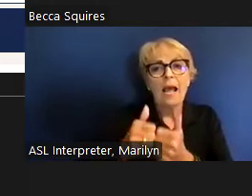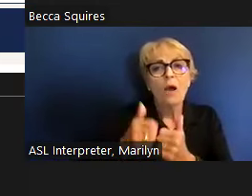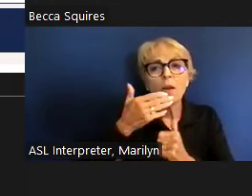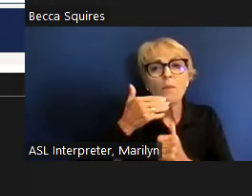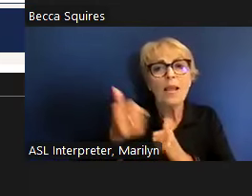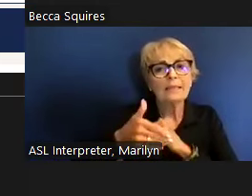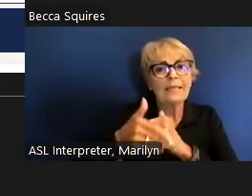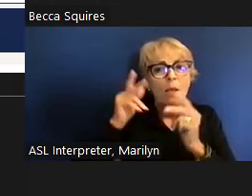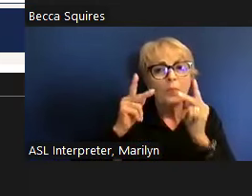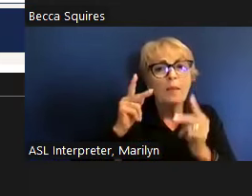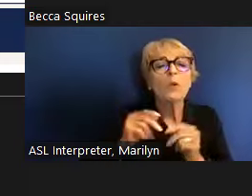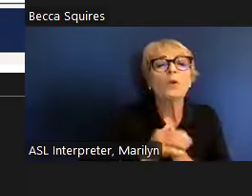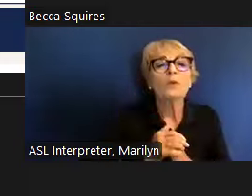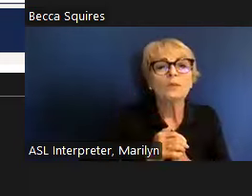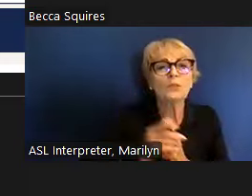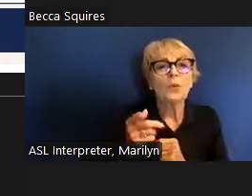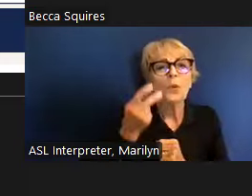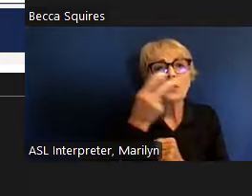those are seen here.